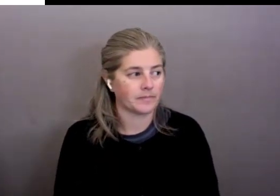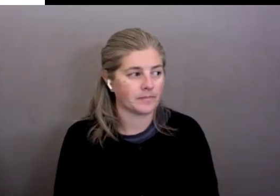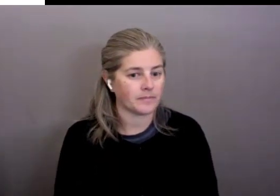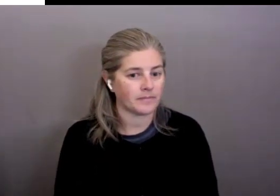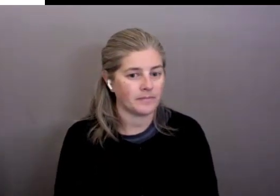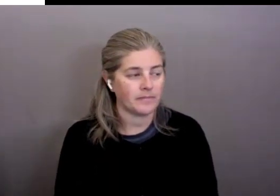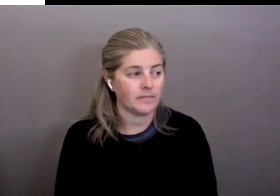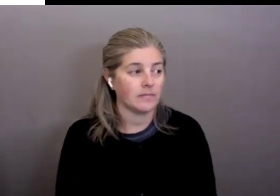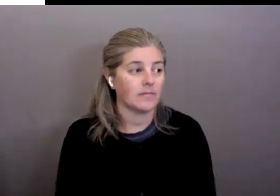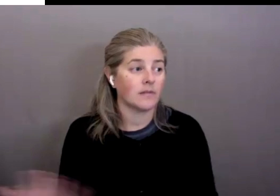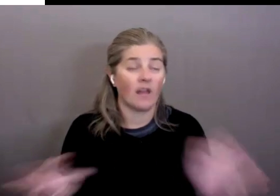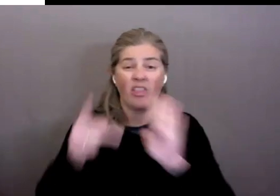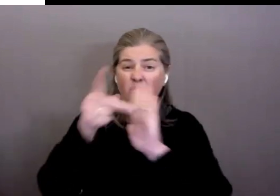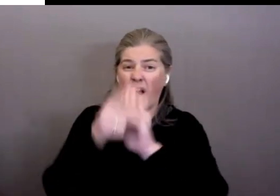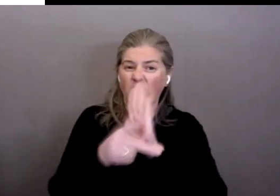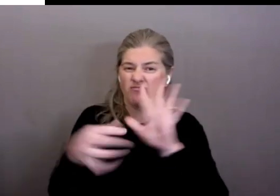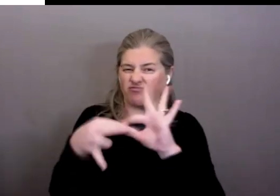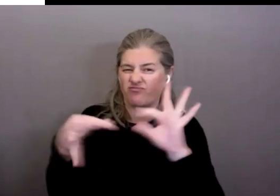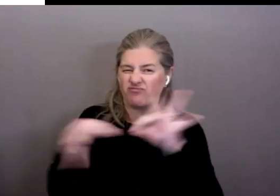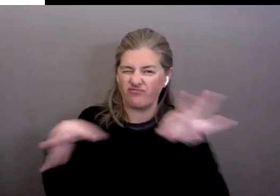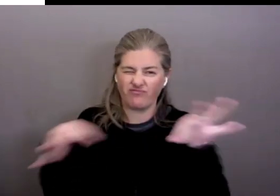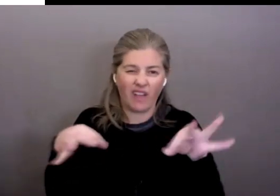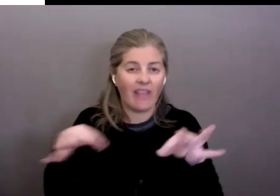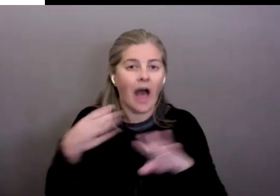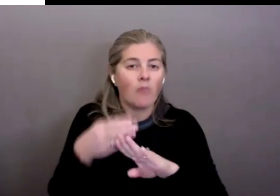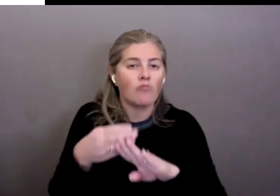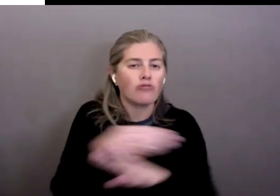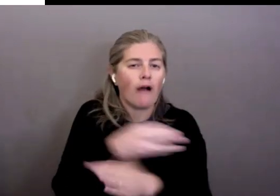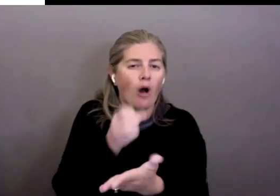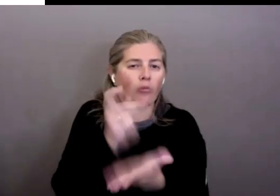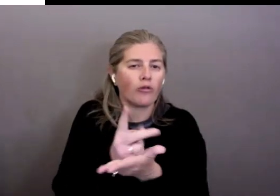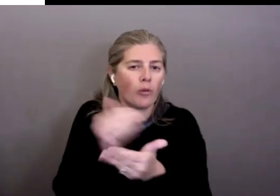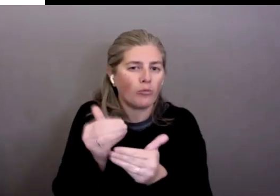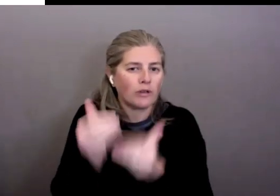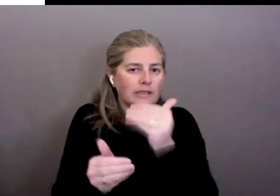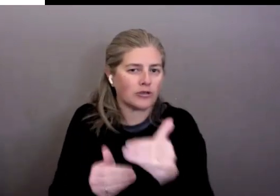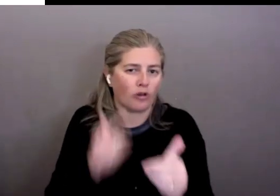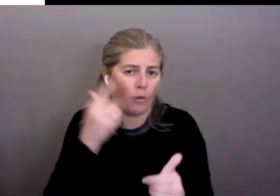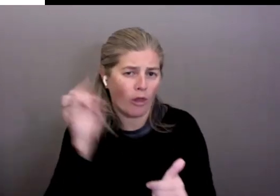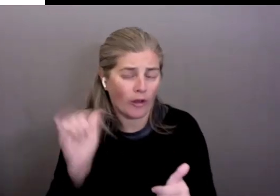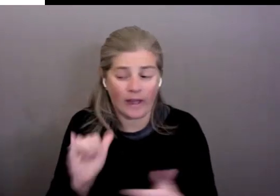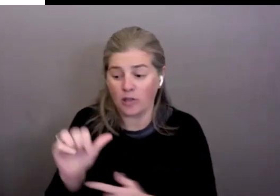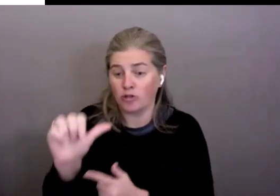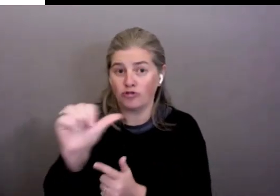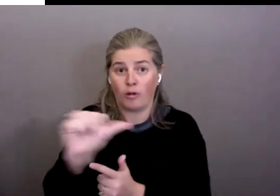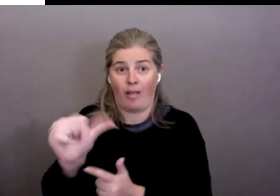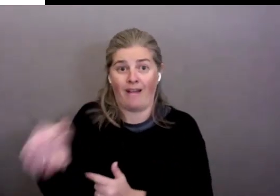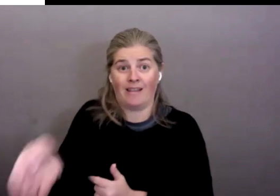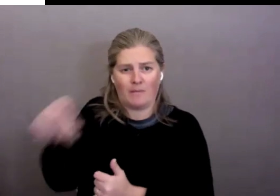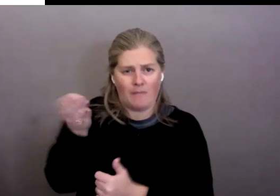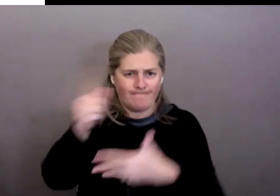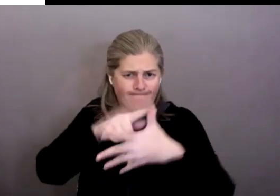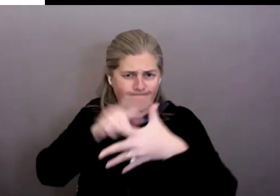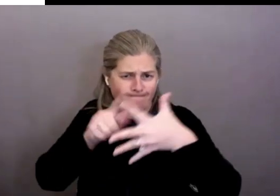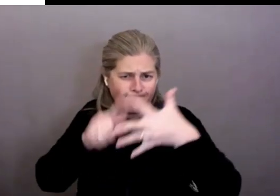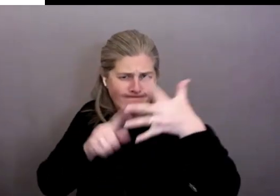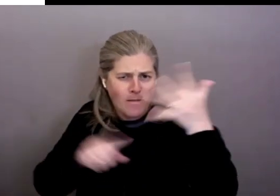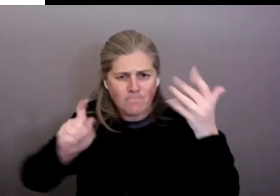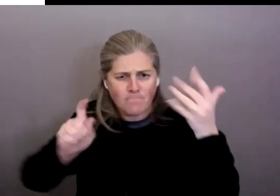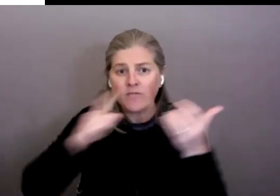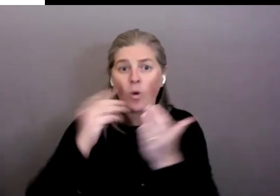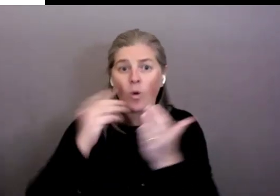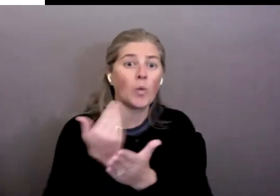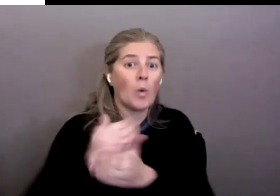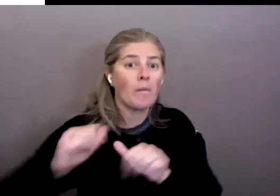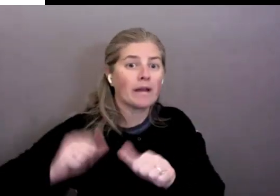The policy continues to discuss the prior approval procedure. So AAAs must submit the following information for any new potential